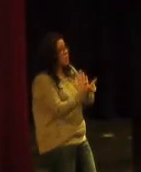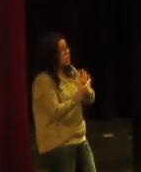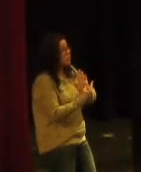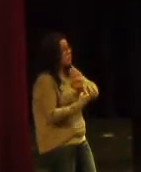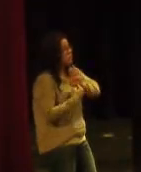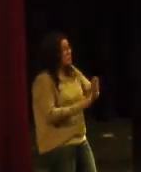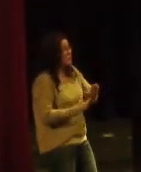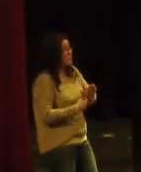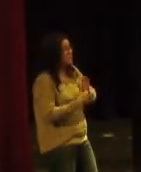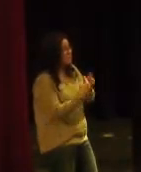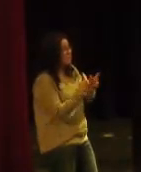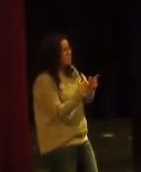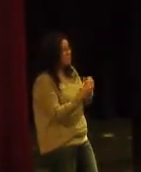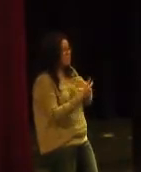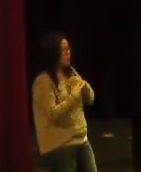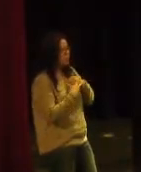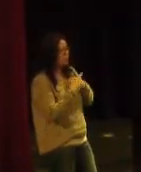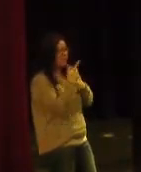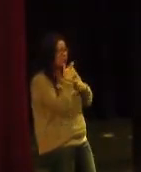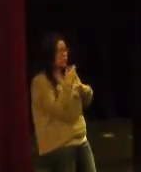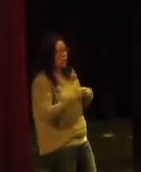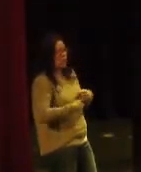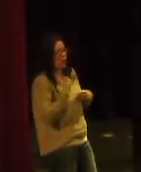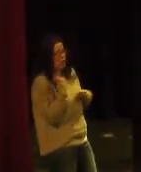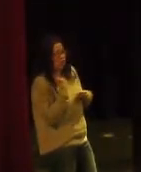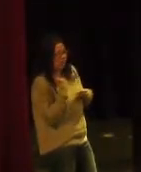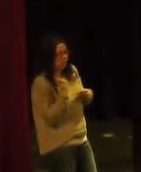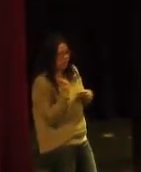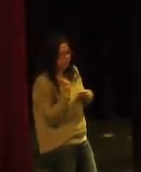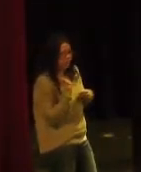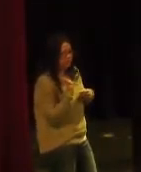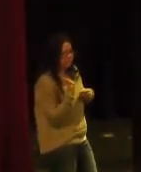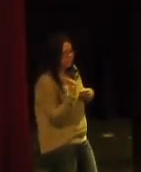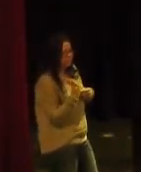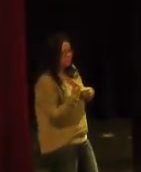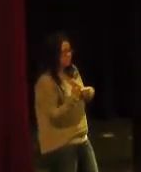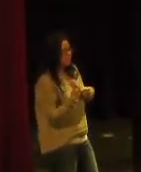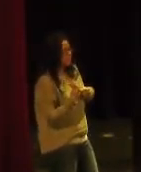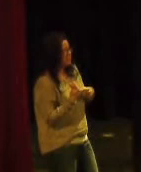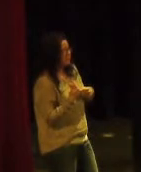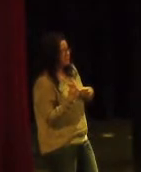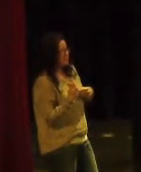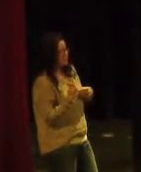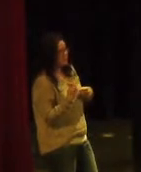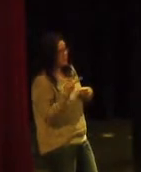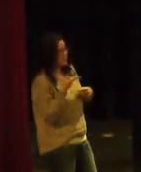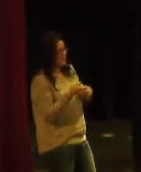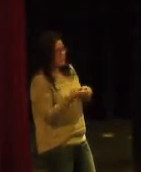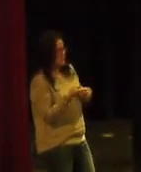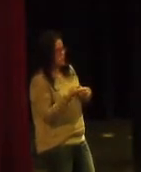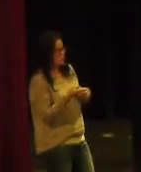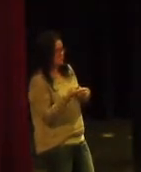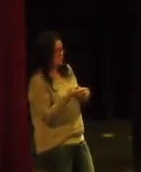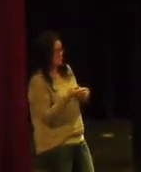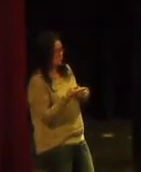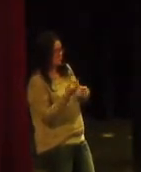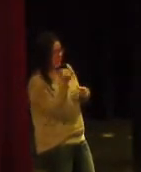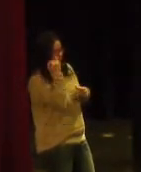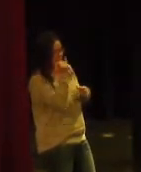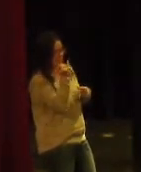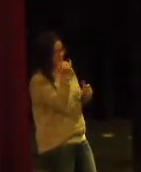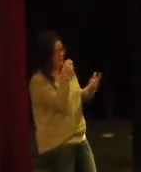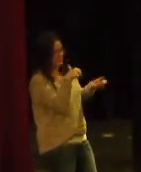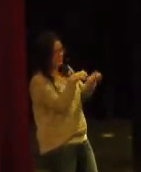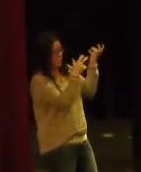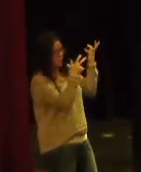of preserving who we are, and those assumptions are going out the window, may have been out the window and gone